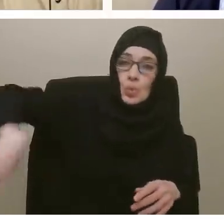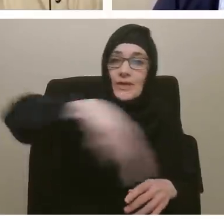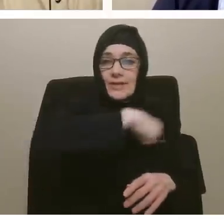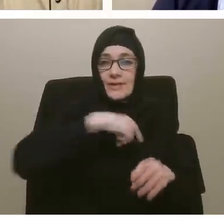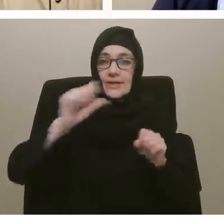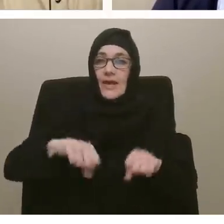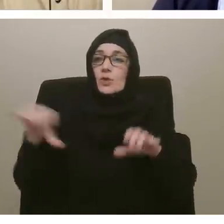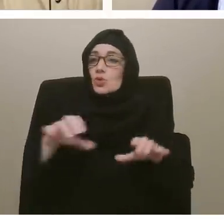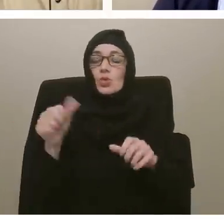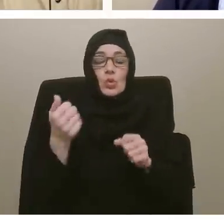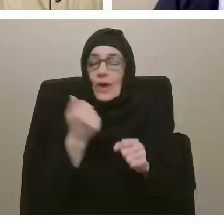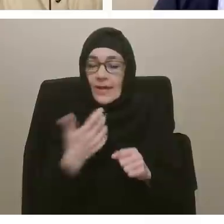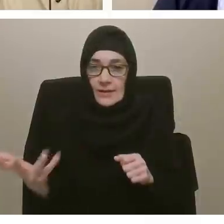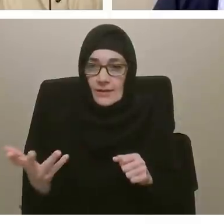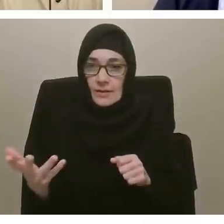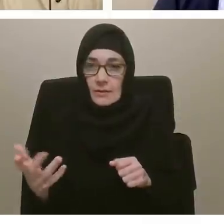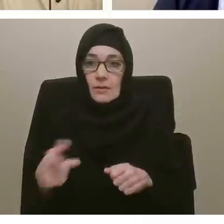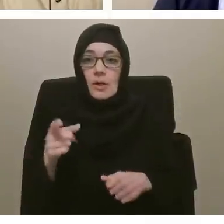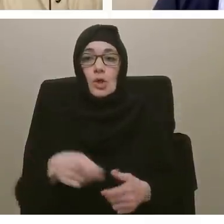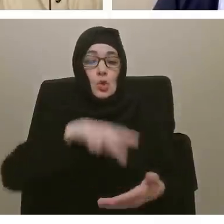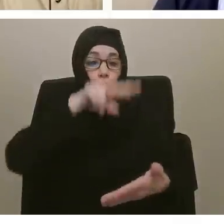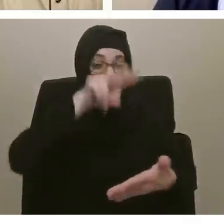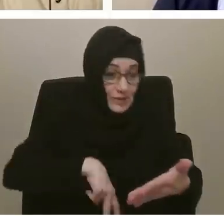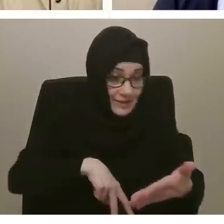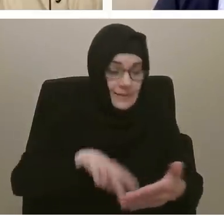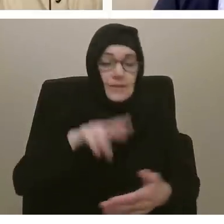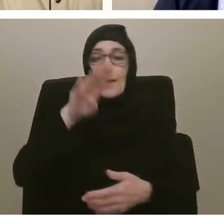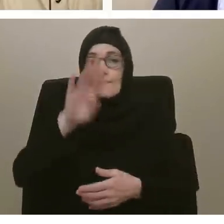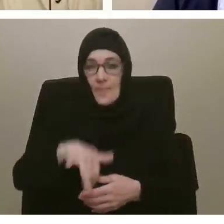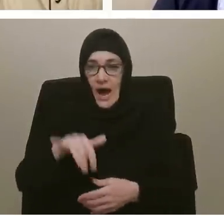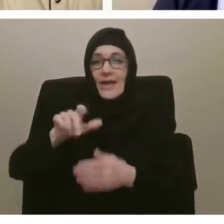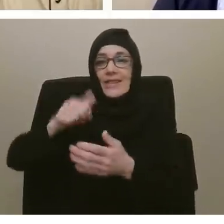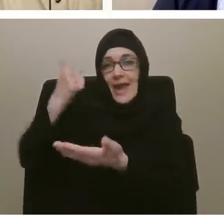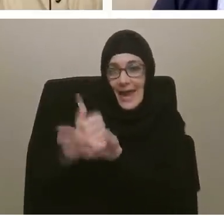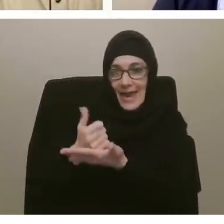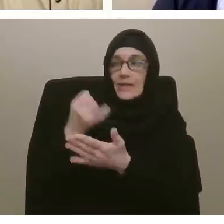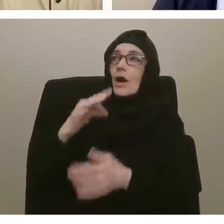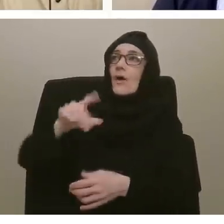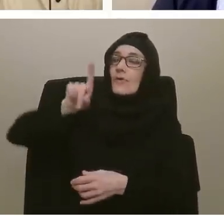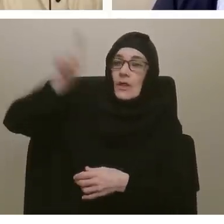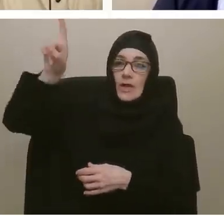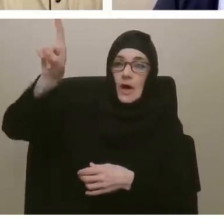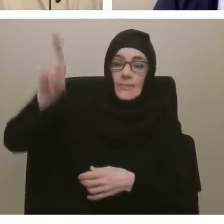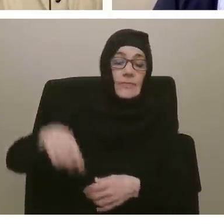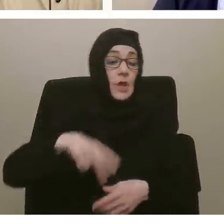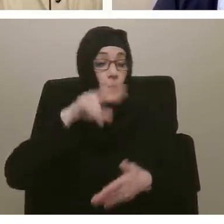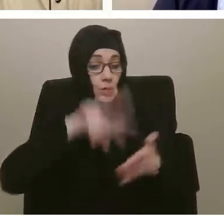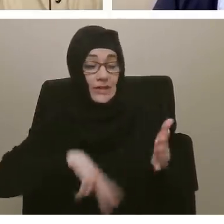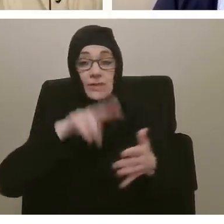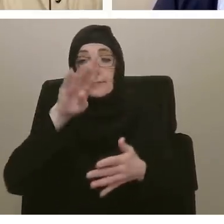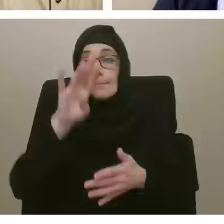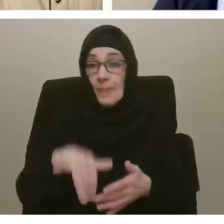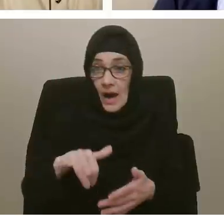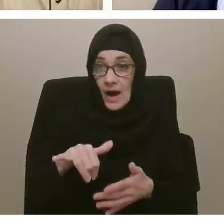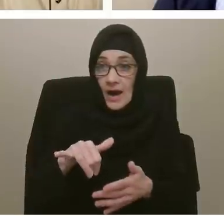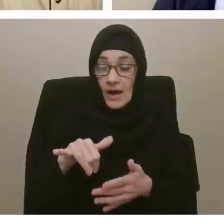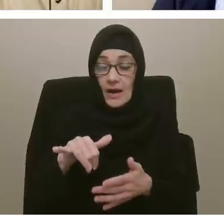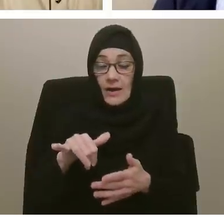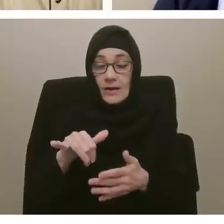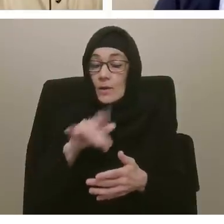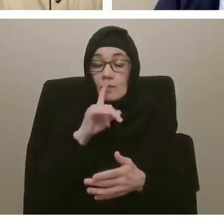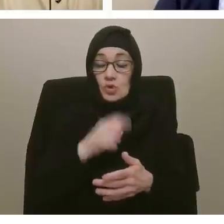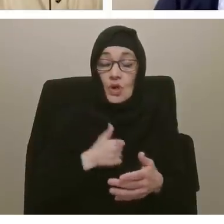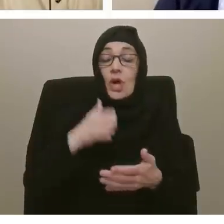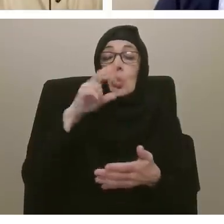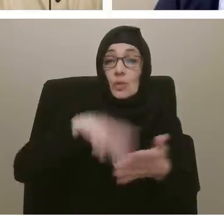iqra bi'aunillah. You read by the aid of Allah. Iqra bi-sababillah. Read